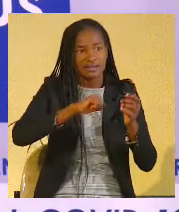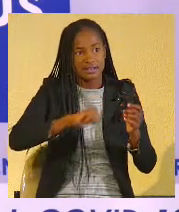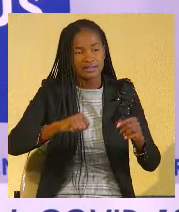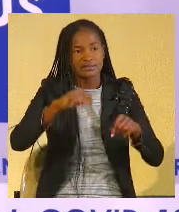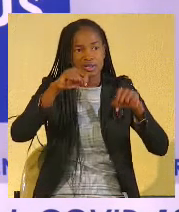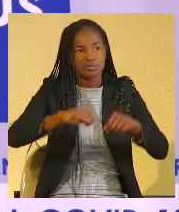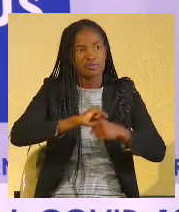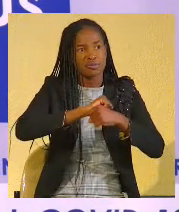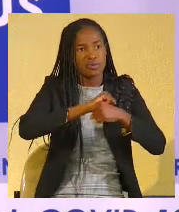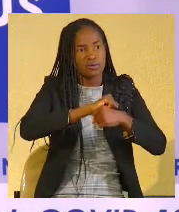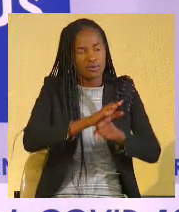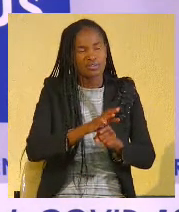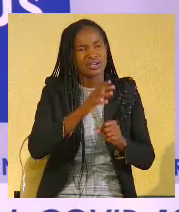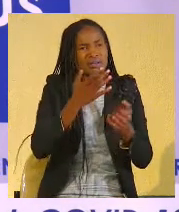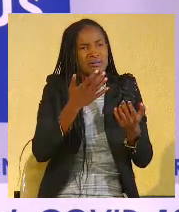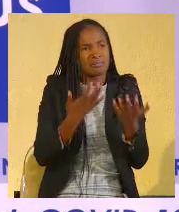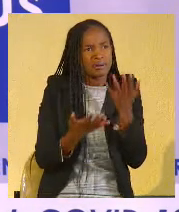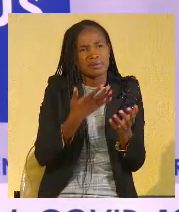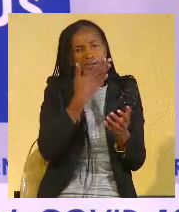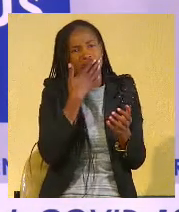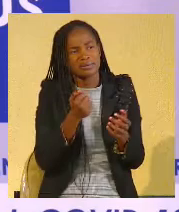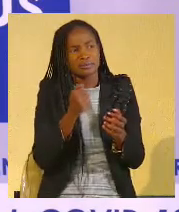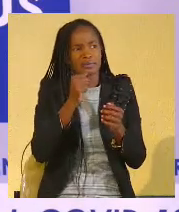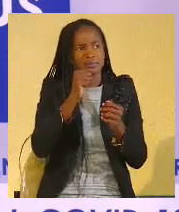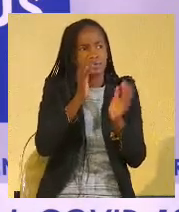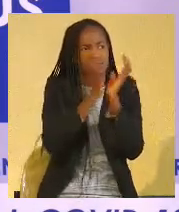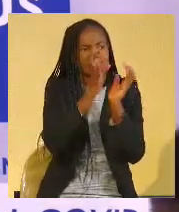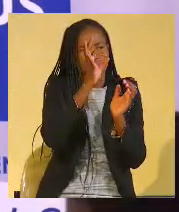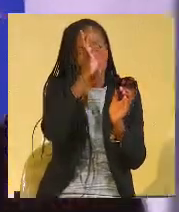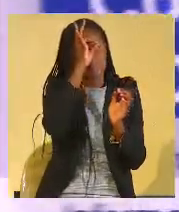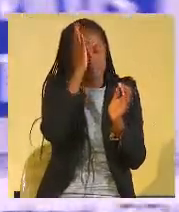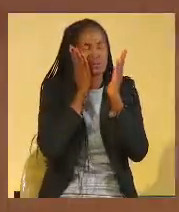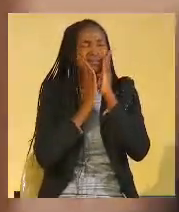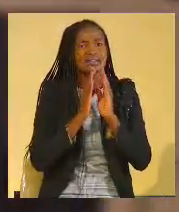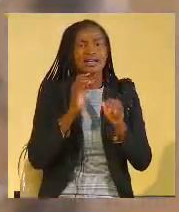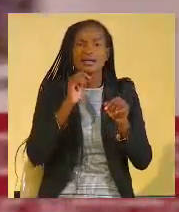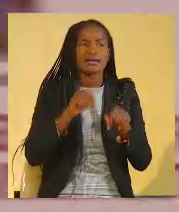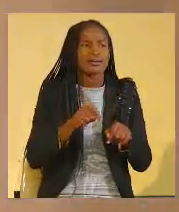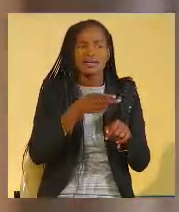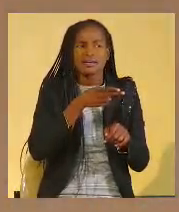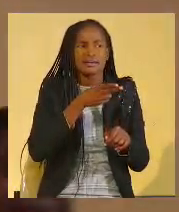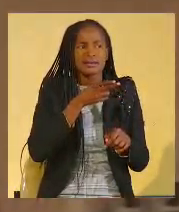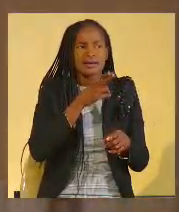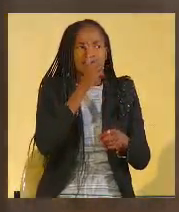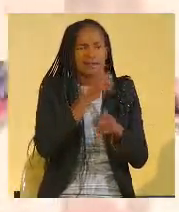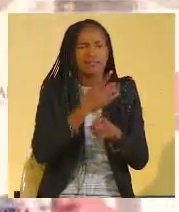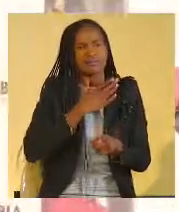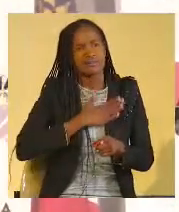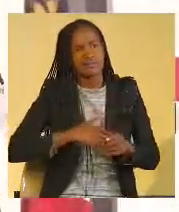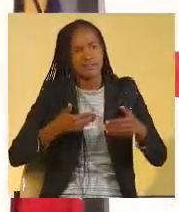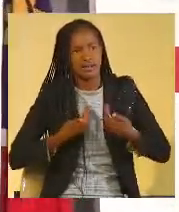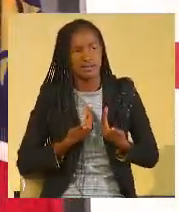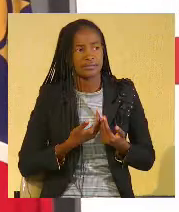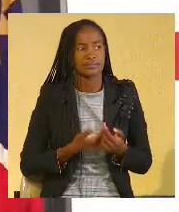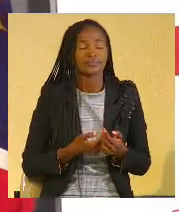on the demolitions continuing during this time? Thank you. Thank you. Thank you very much. This is a state